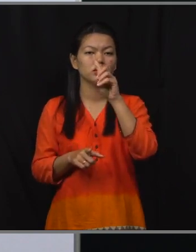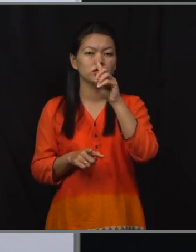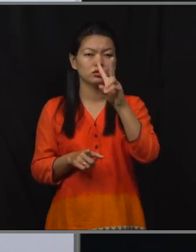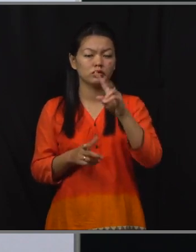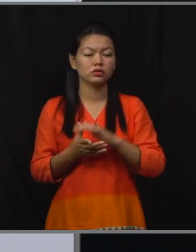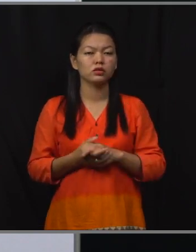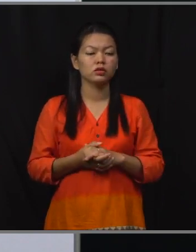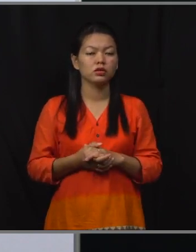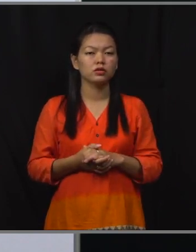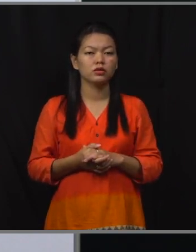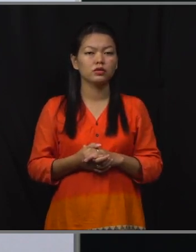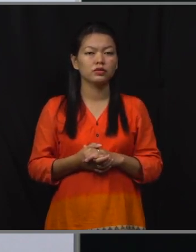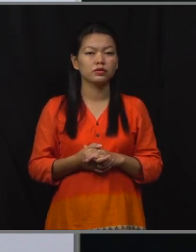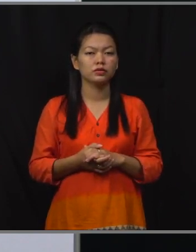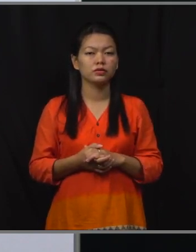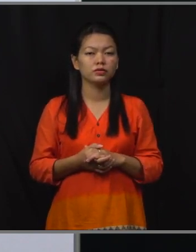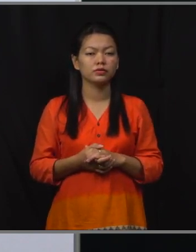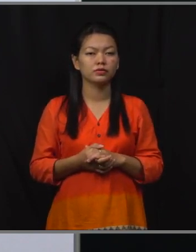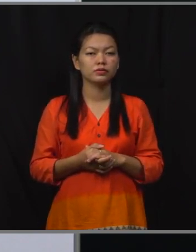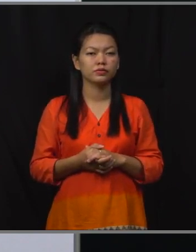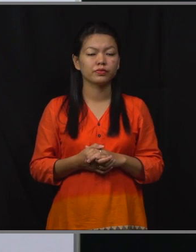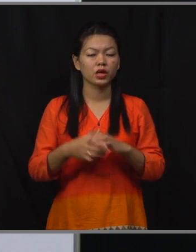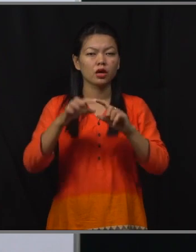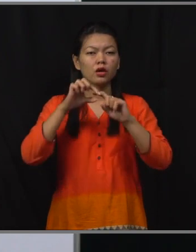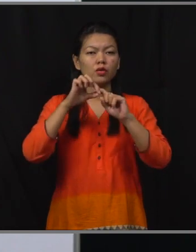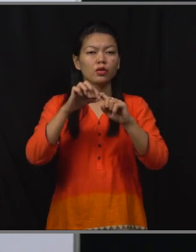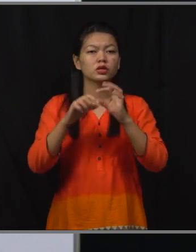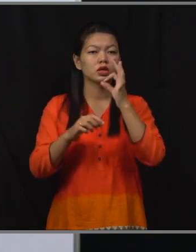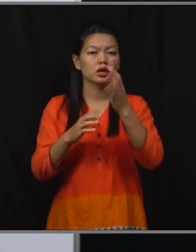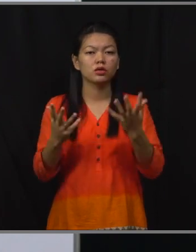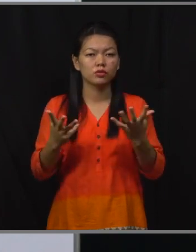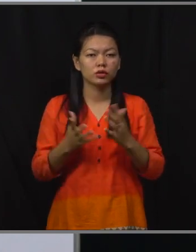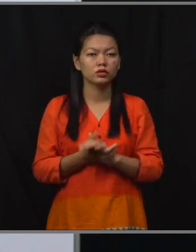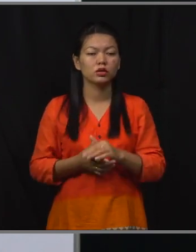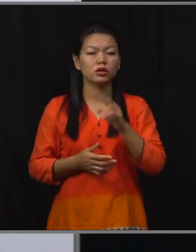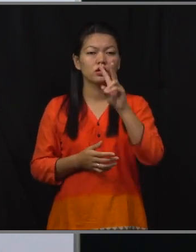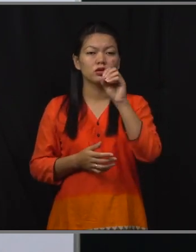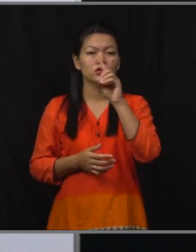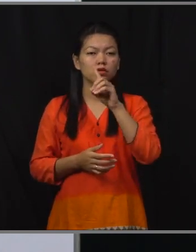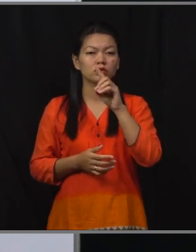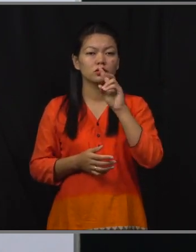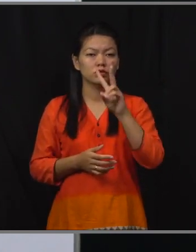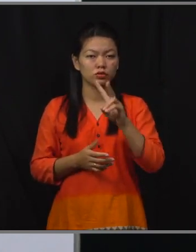2012. But your question clearly states that 2,000